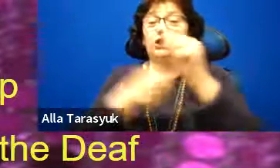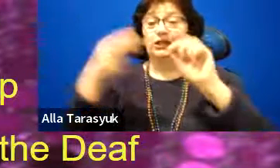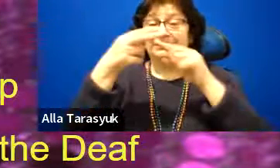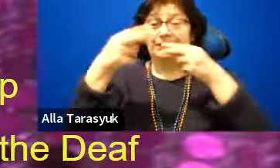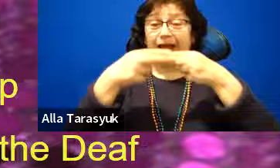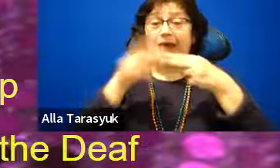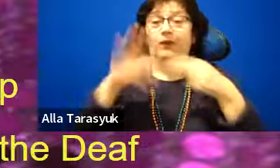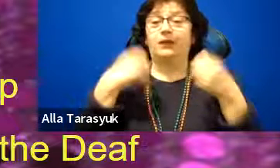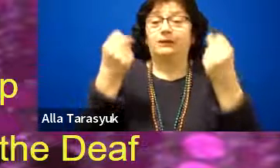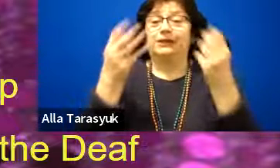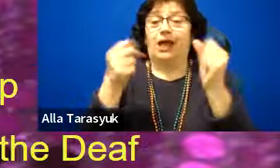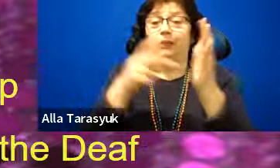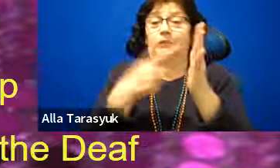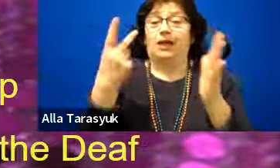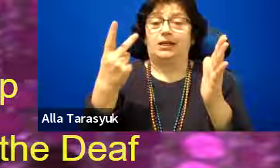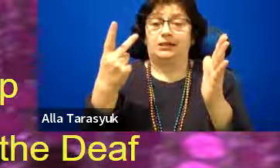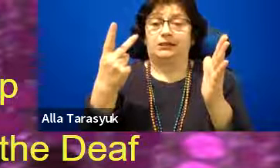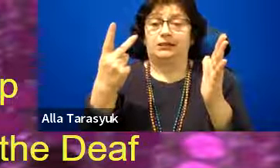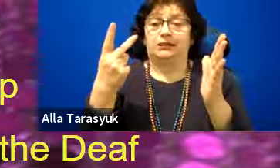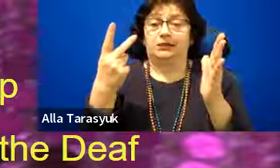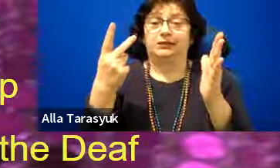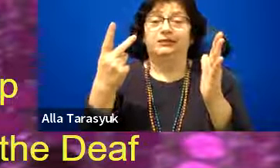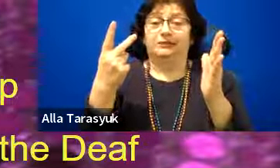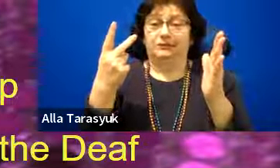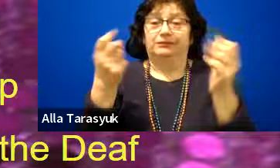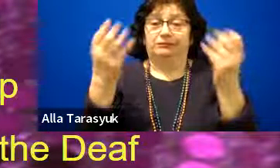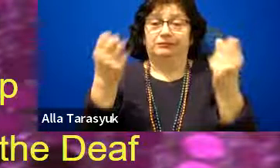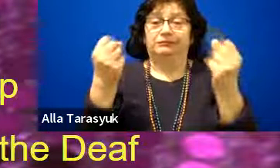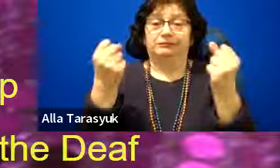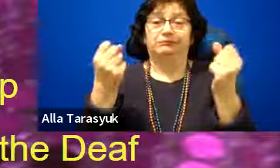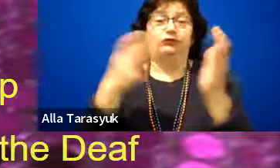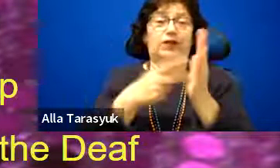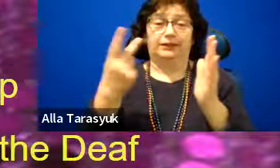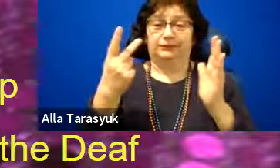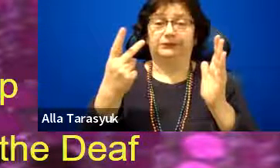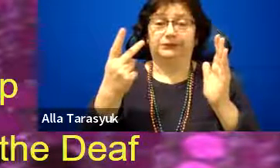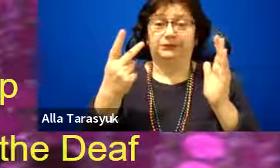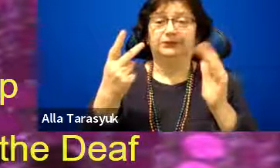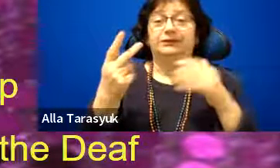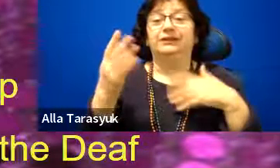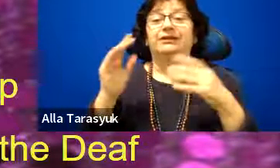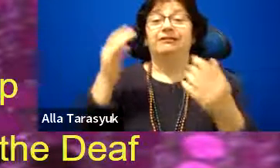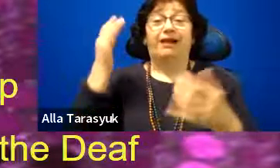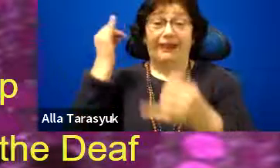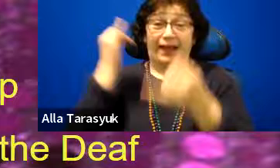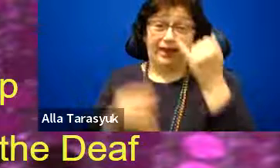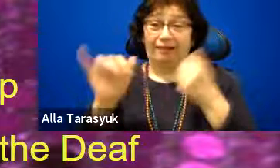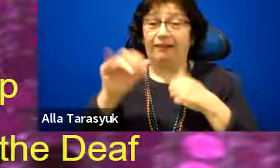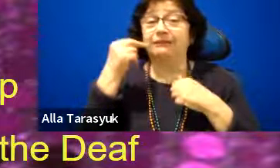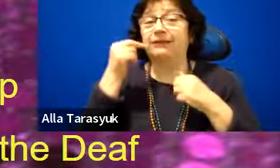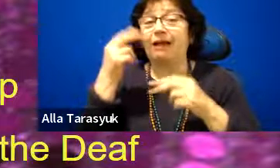Mardi Gras. So each slide will have, I'll show you the sign twice for each